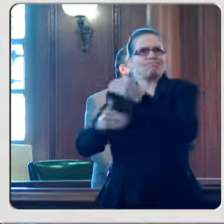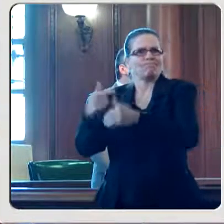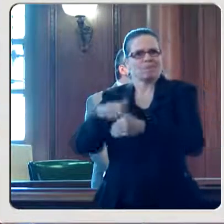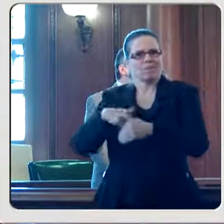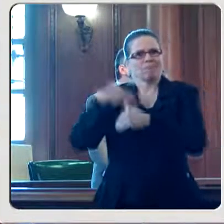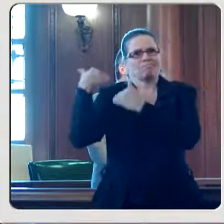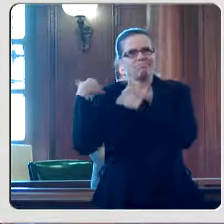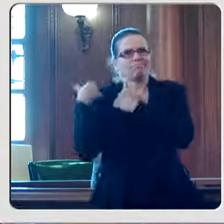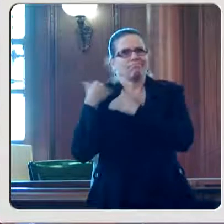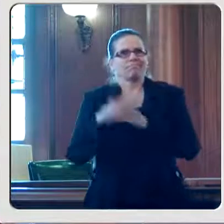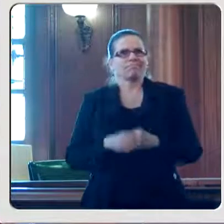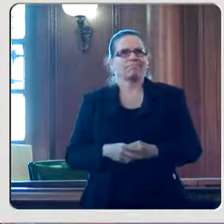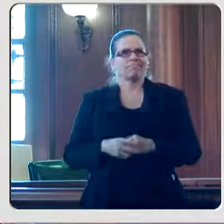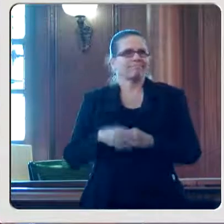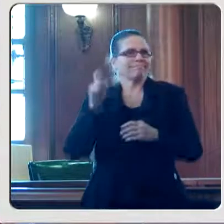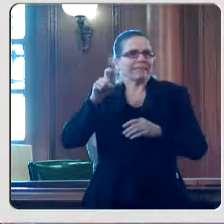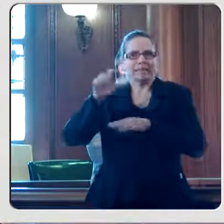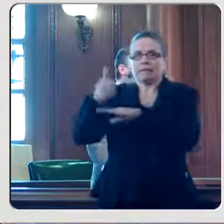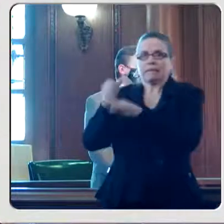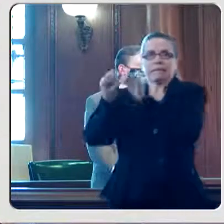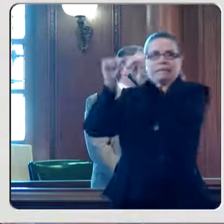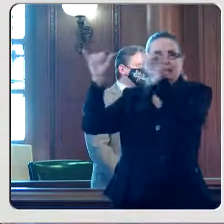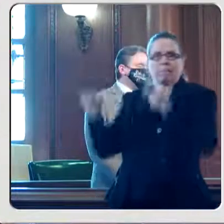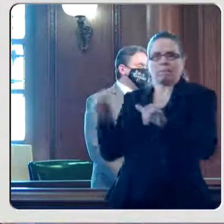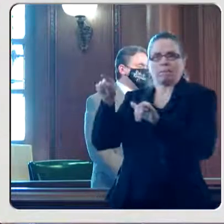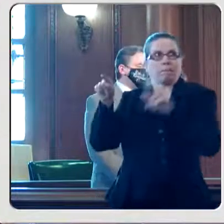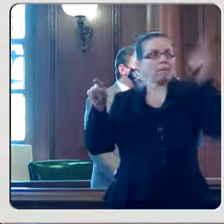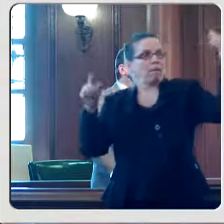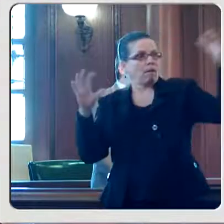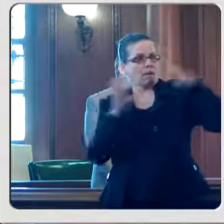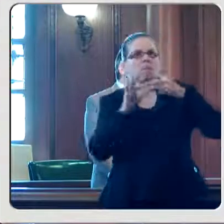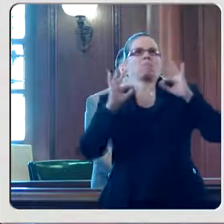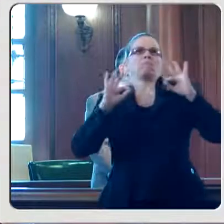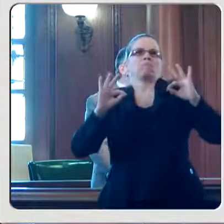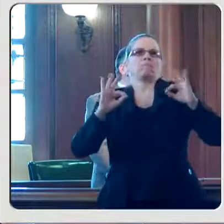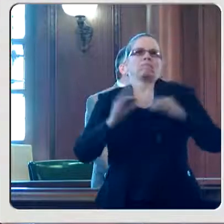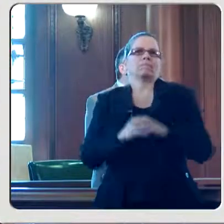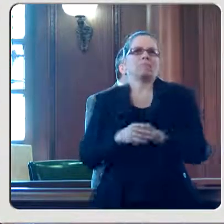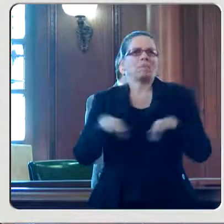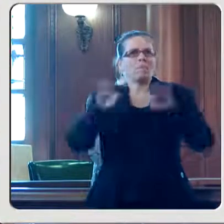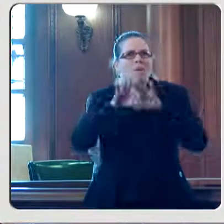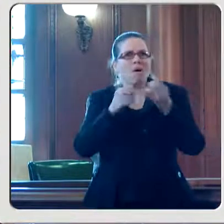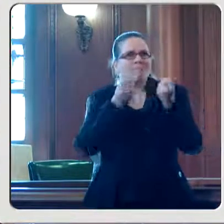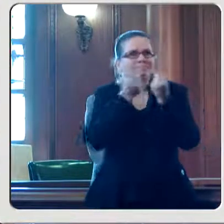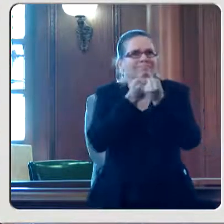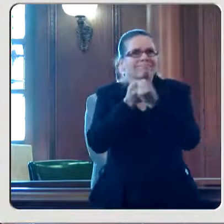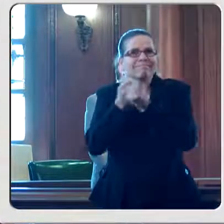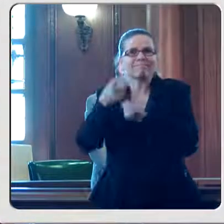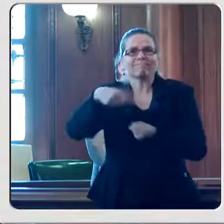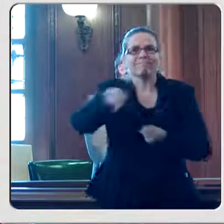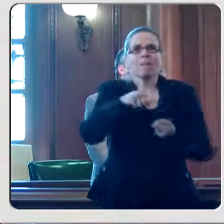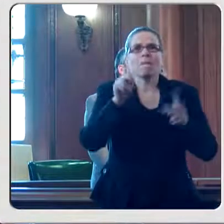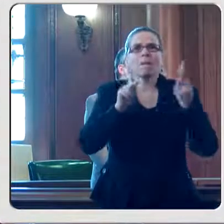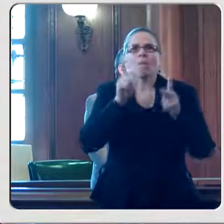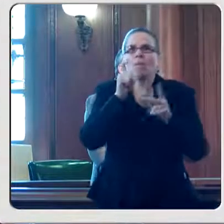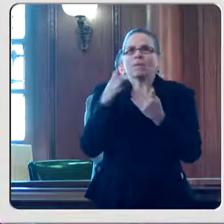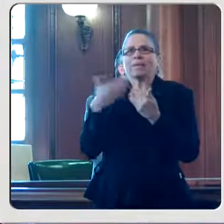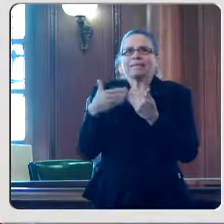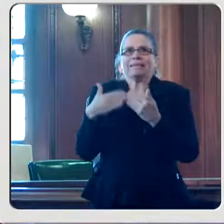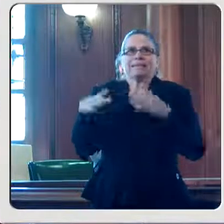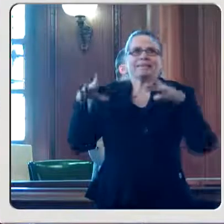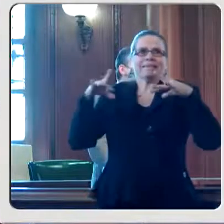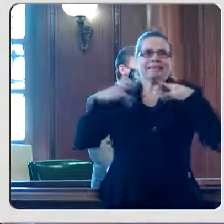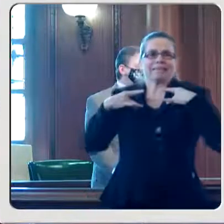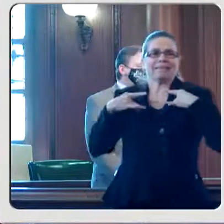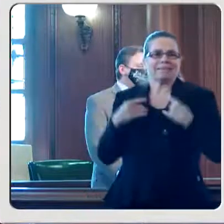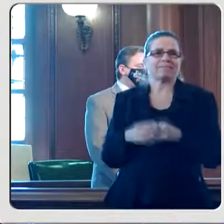to put systems in place in order to support our most vulnerable citizens. And I thank the mayor for